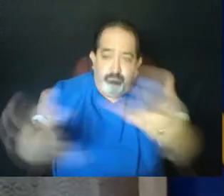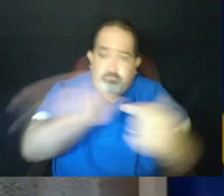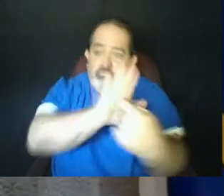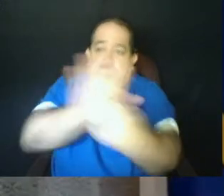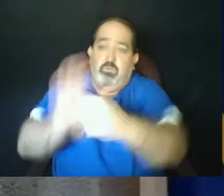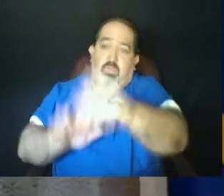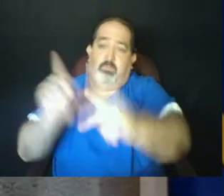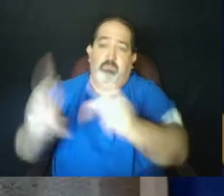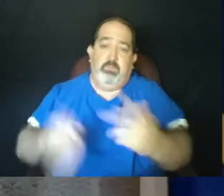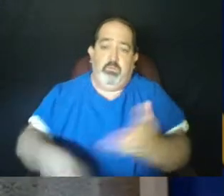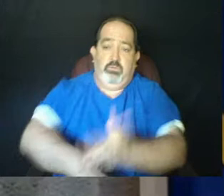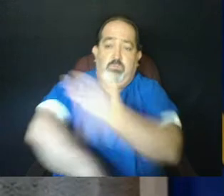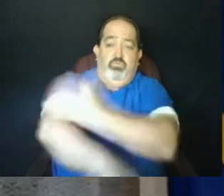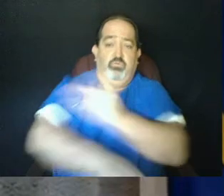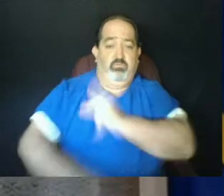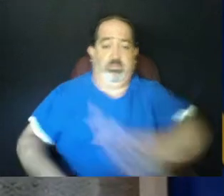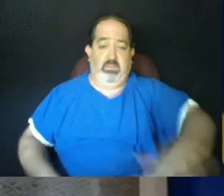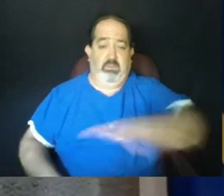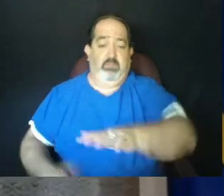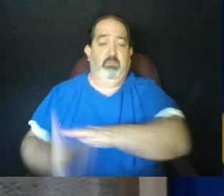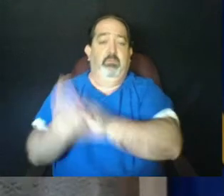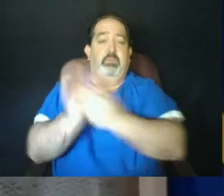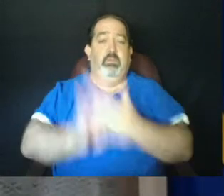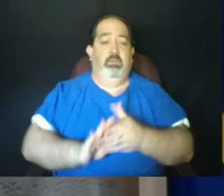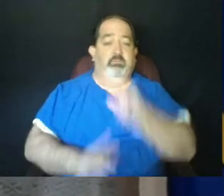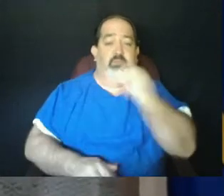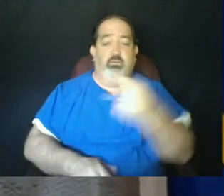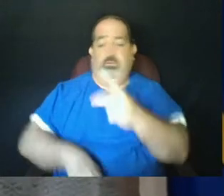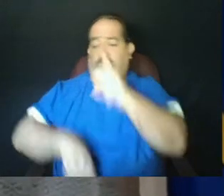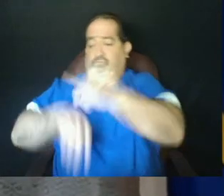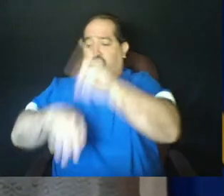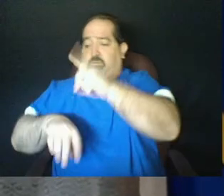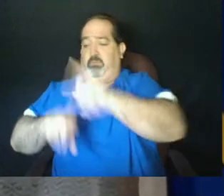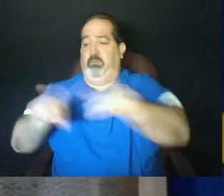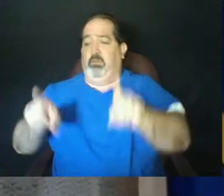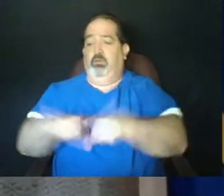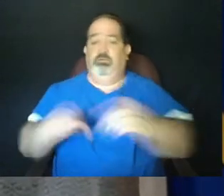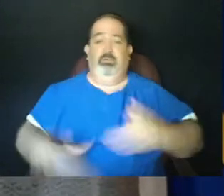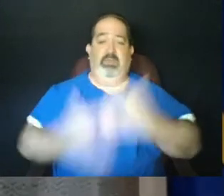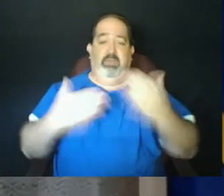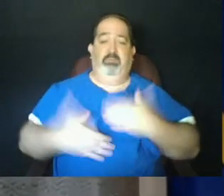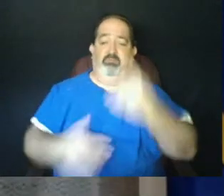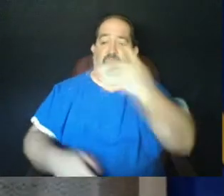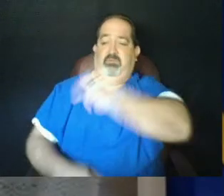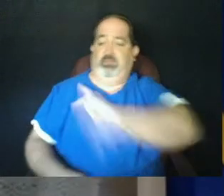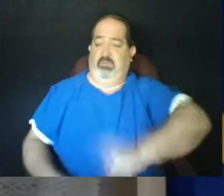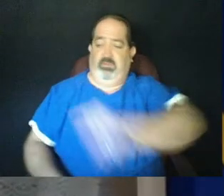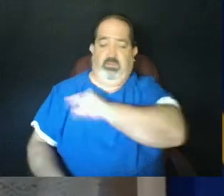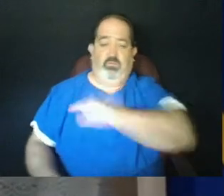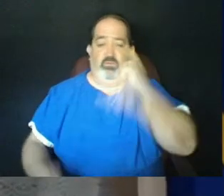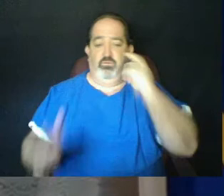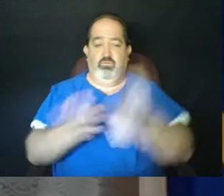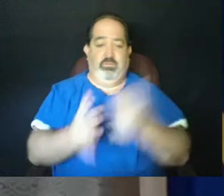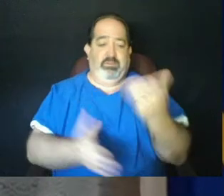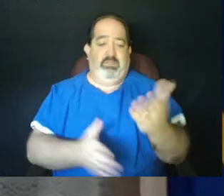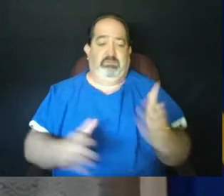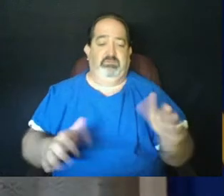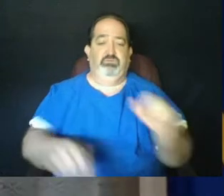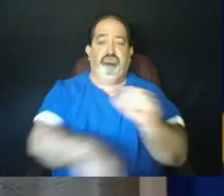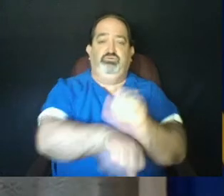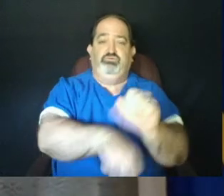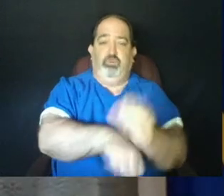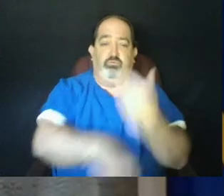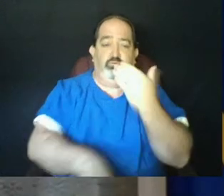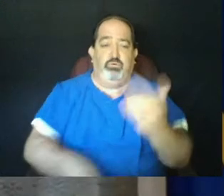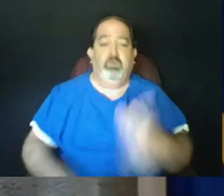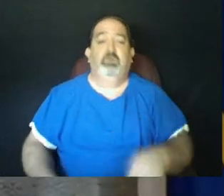greater enrichment of the realm, then it becomes not only the duty, but the joy of the Crown to recognize such endeavor. Therefore